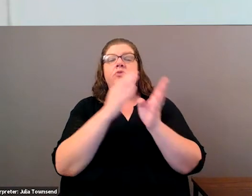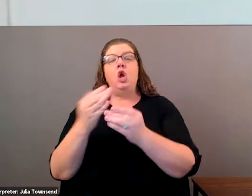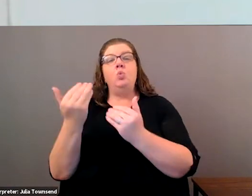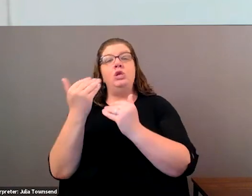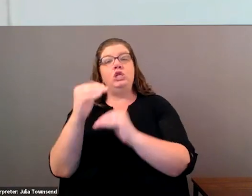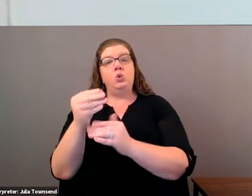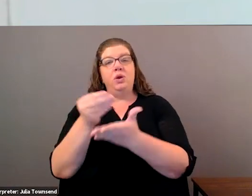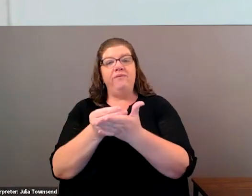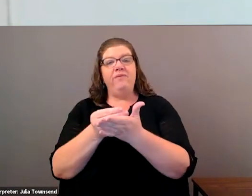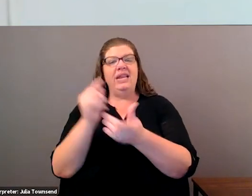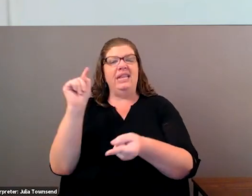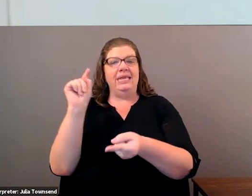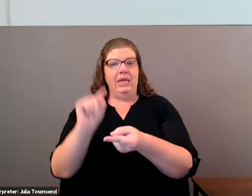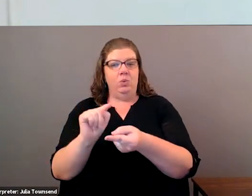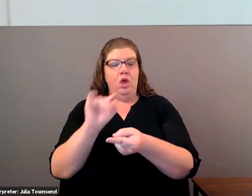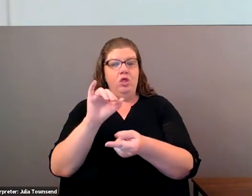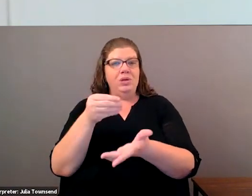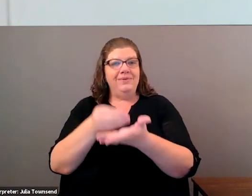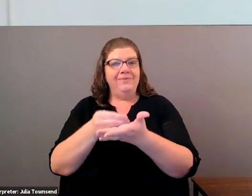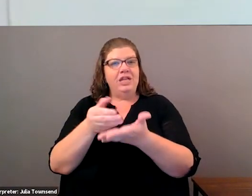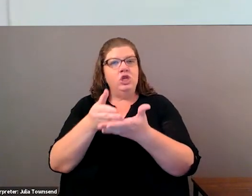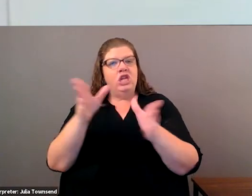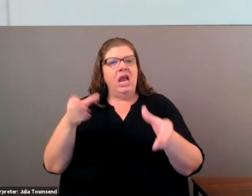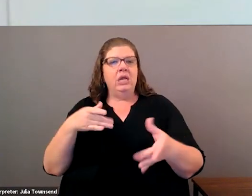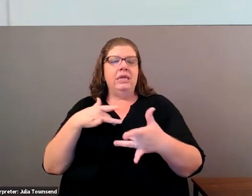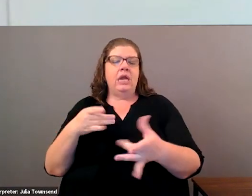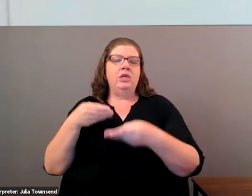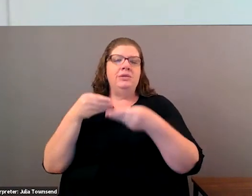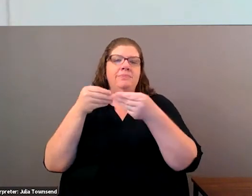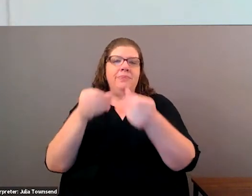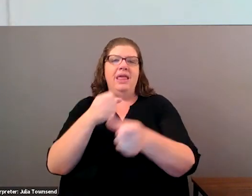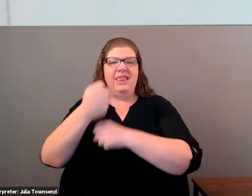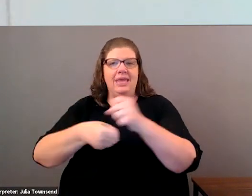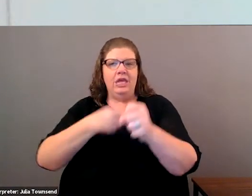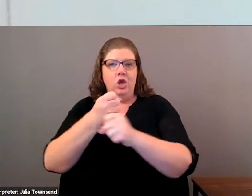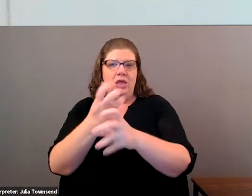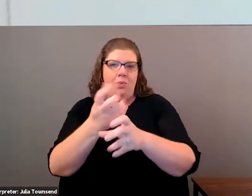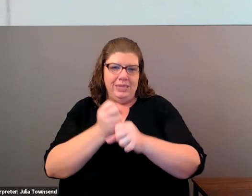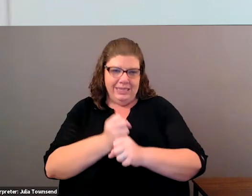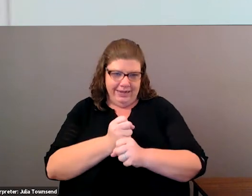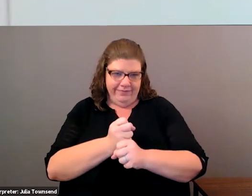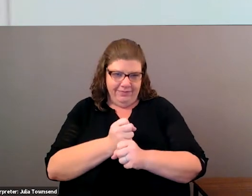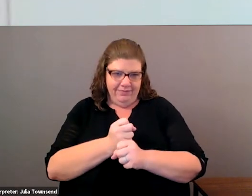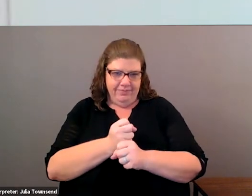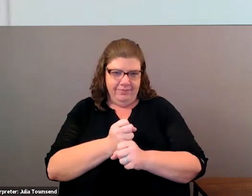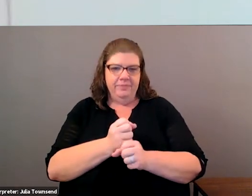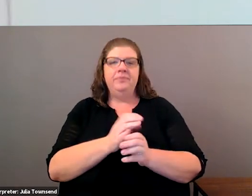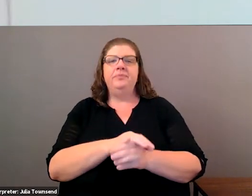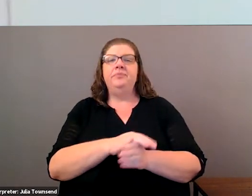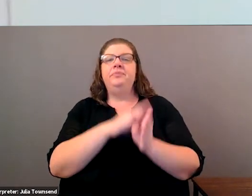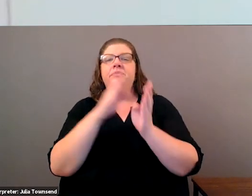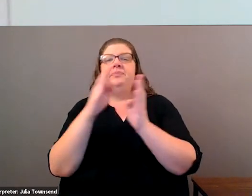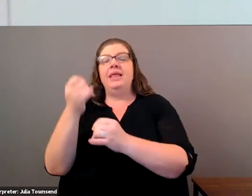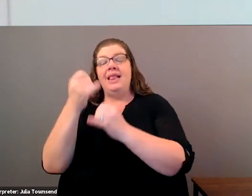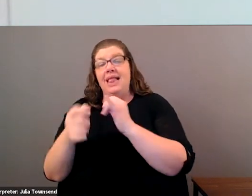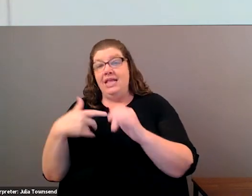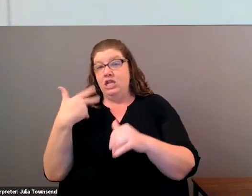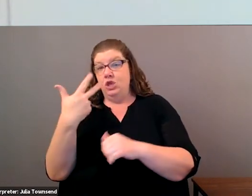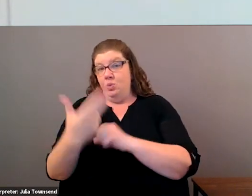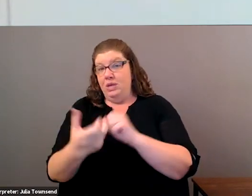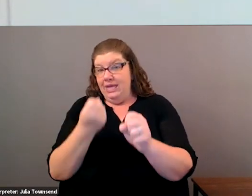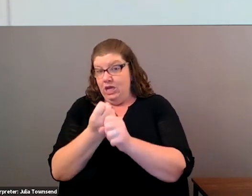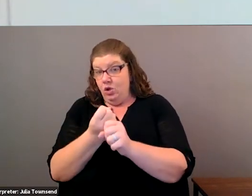decreases as those funds are generally spent in the year received. Again, looking at the last 3 years of the